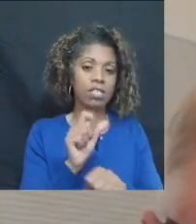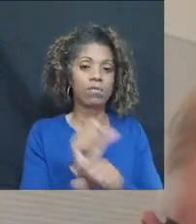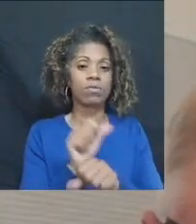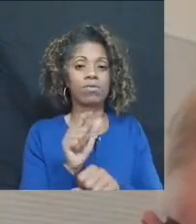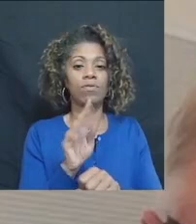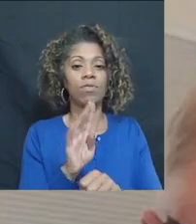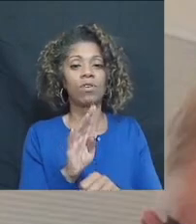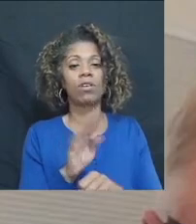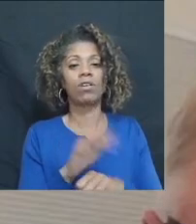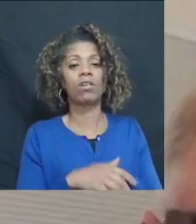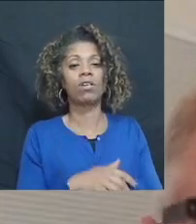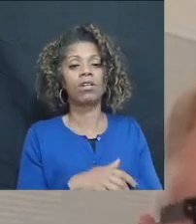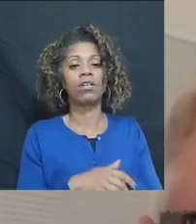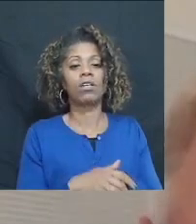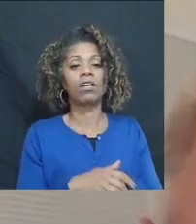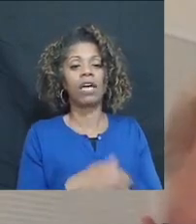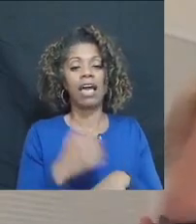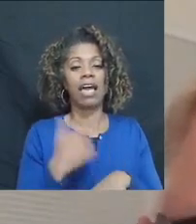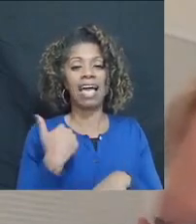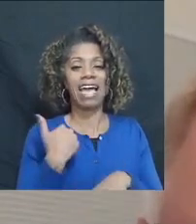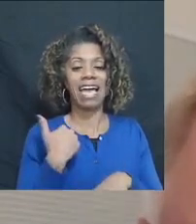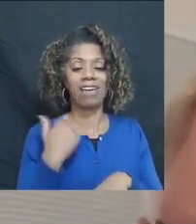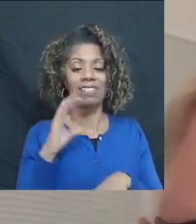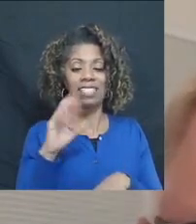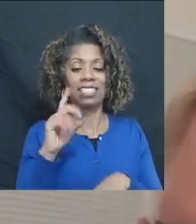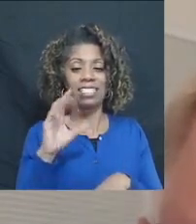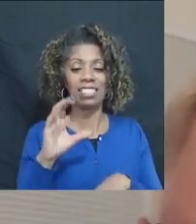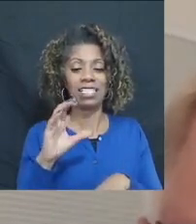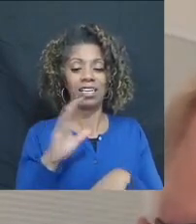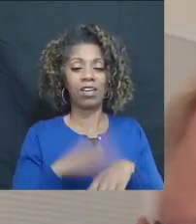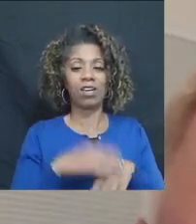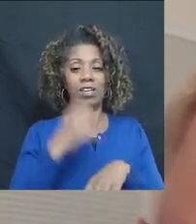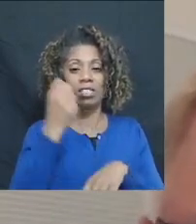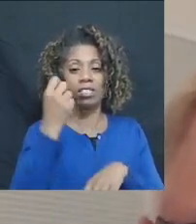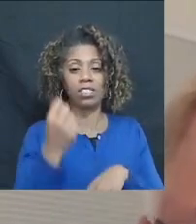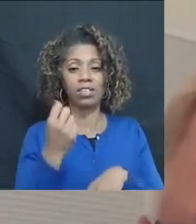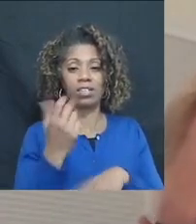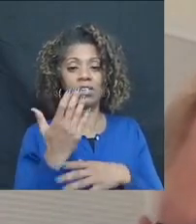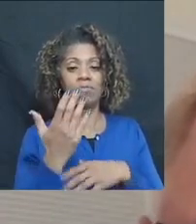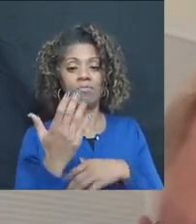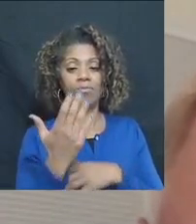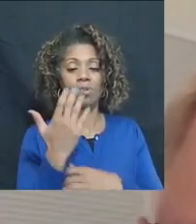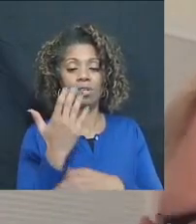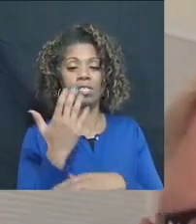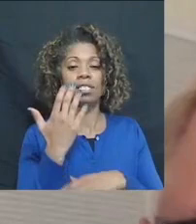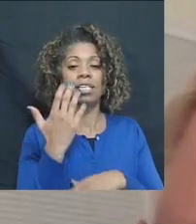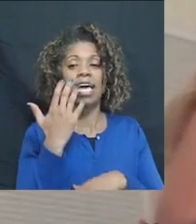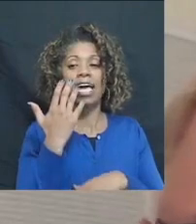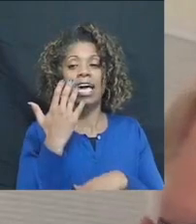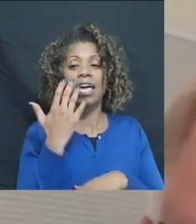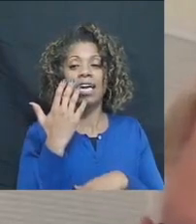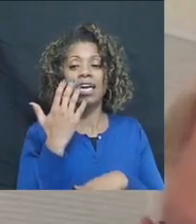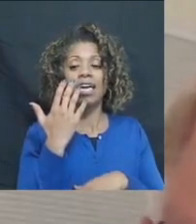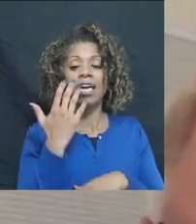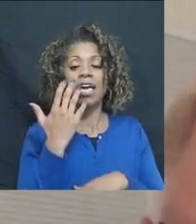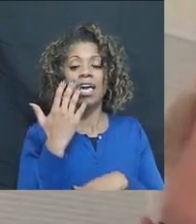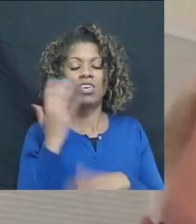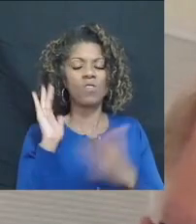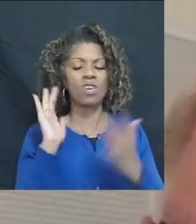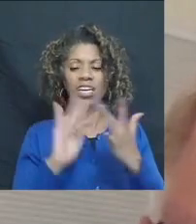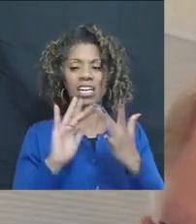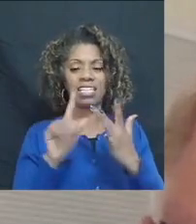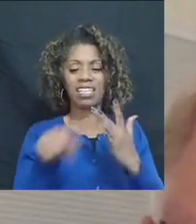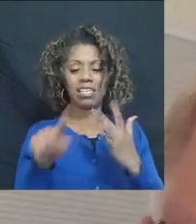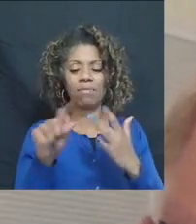standing Saturday morning call with CDC leadership. I mean, you know, it's weekends, it's nights. You can contact them anytime. And